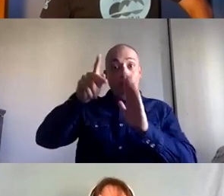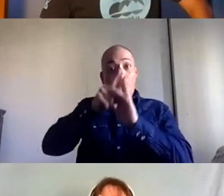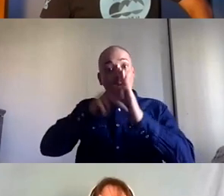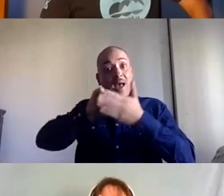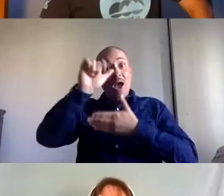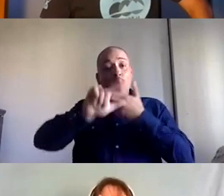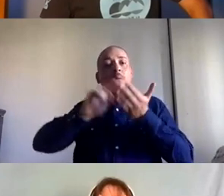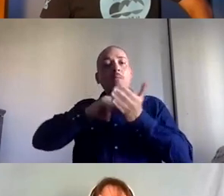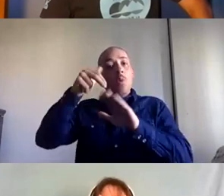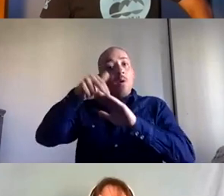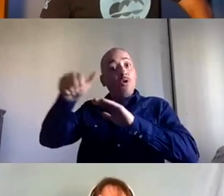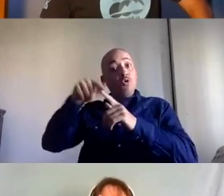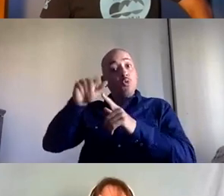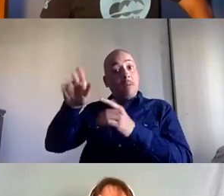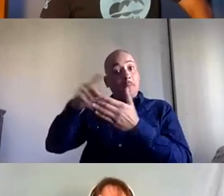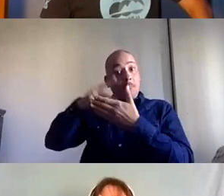to its policy to